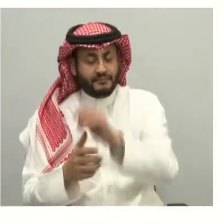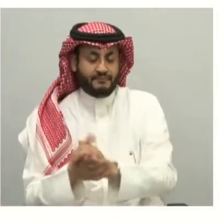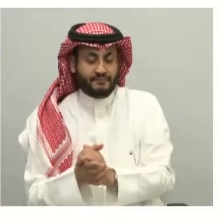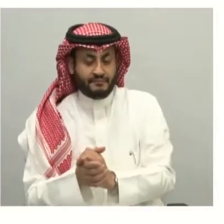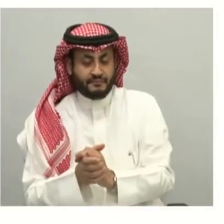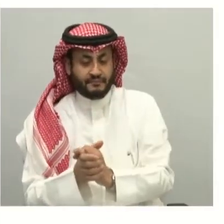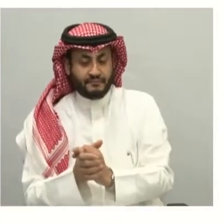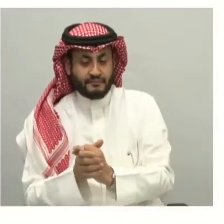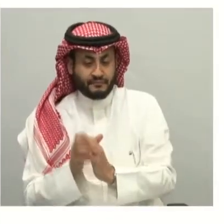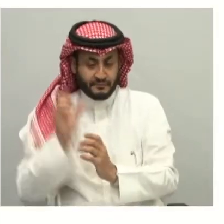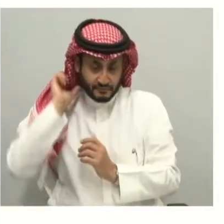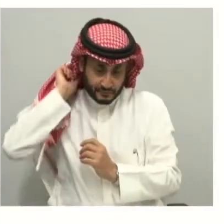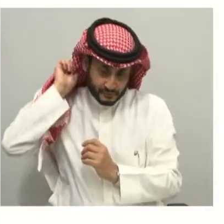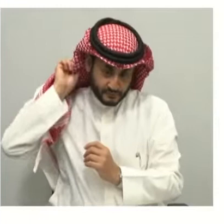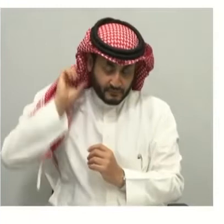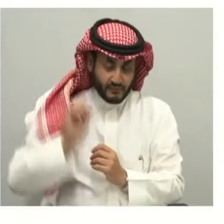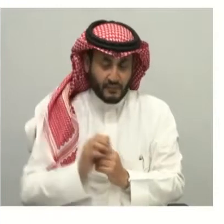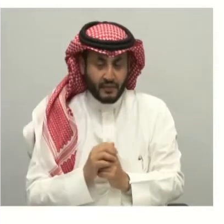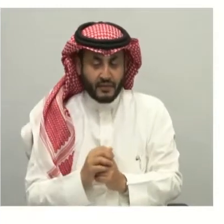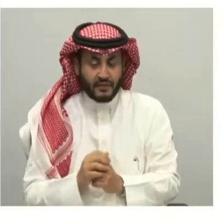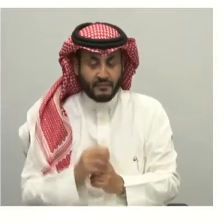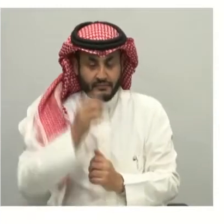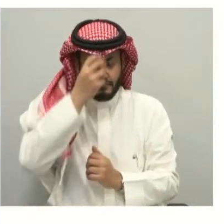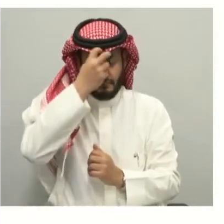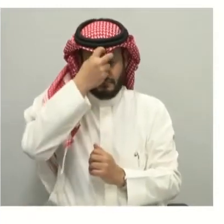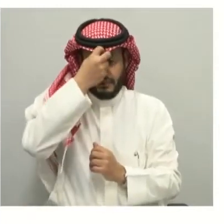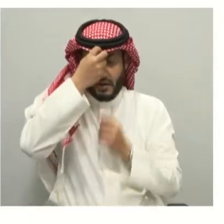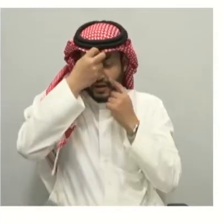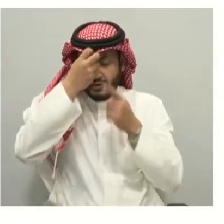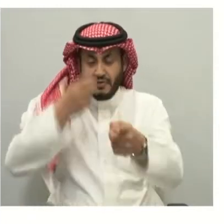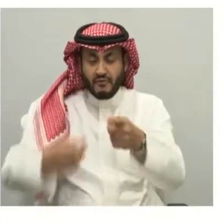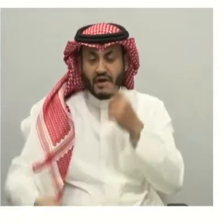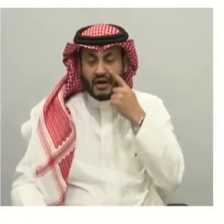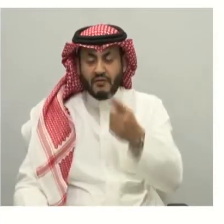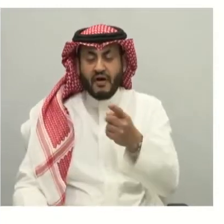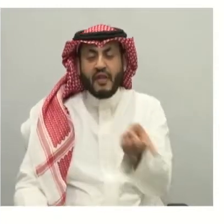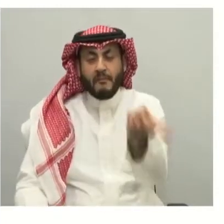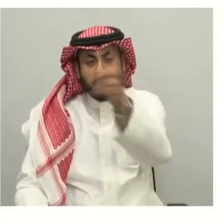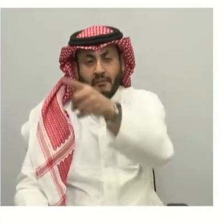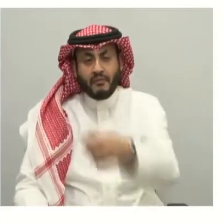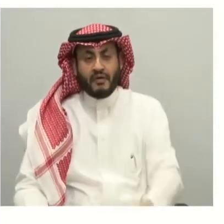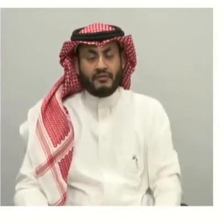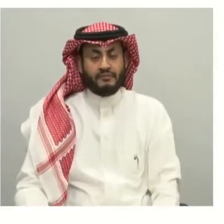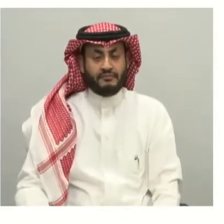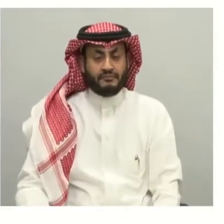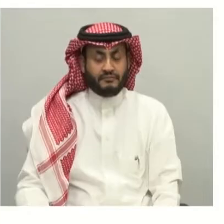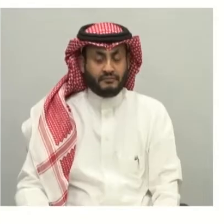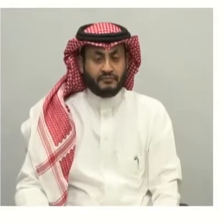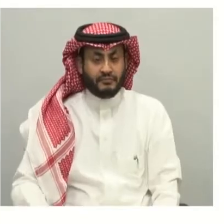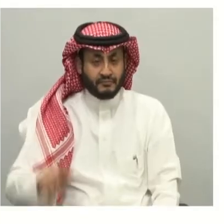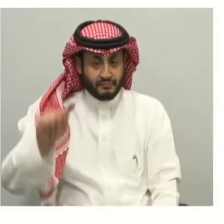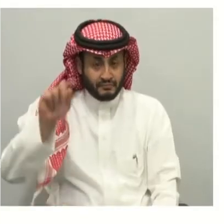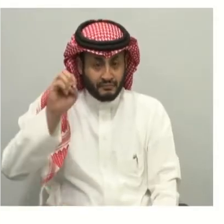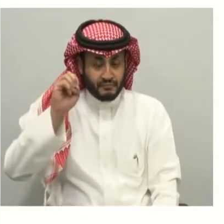what are you going to wear to school tomorrow? What are you going to wear to school, going to wear to